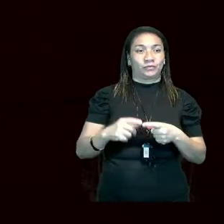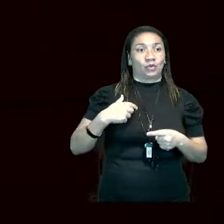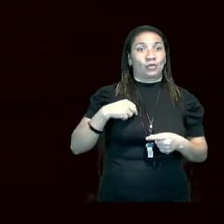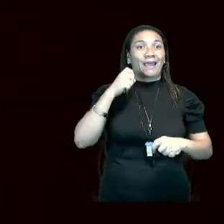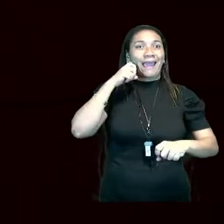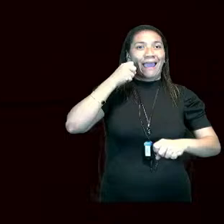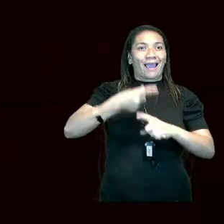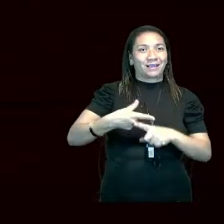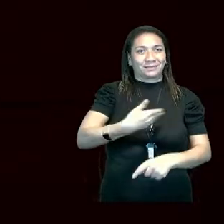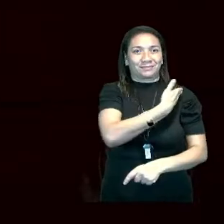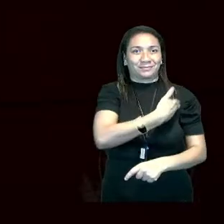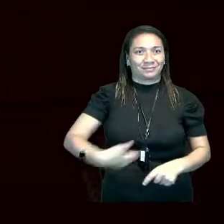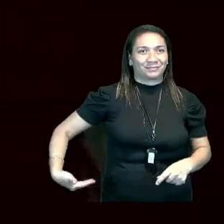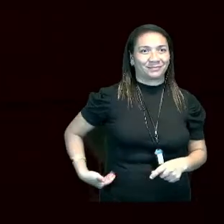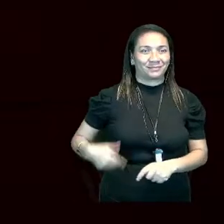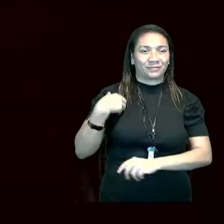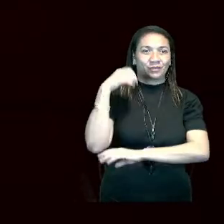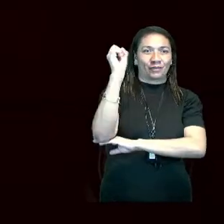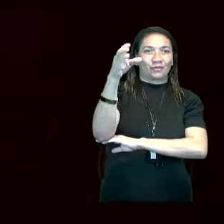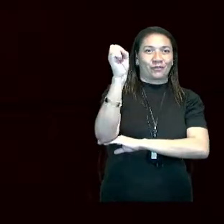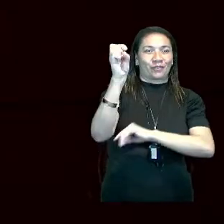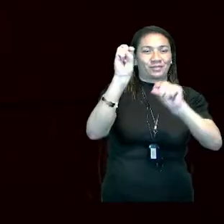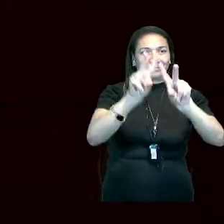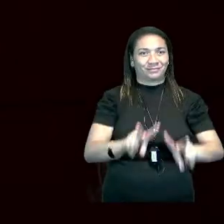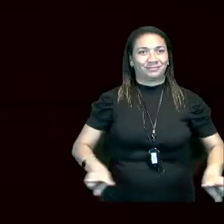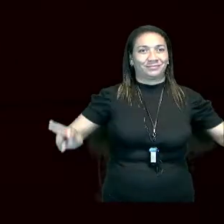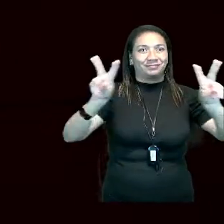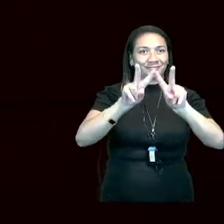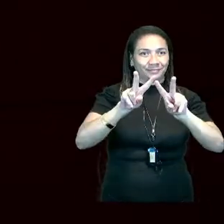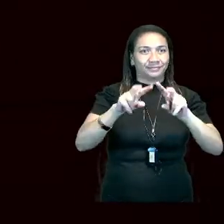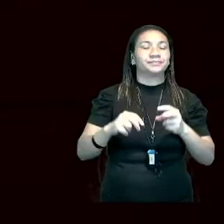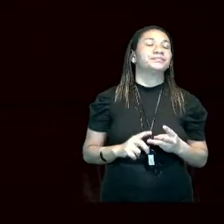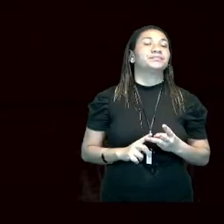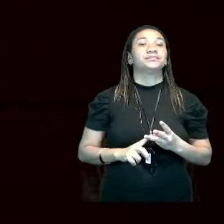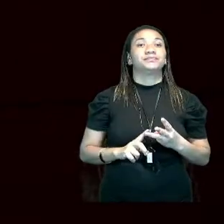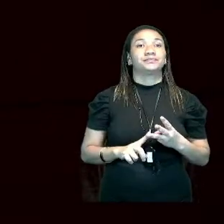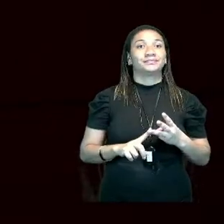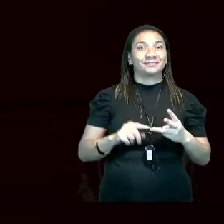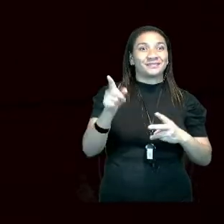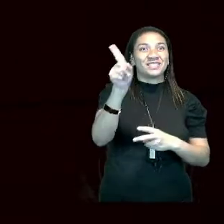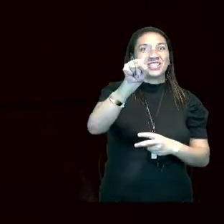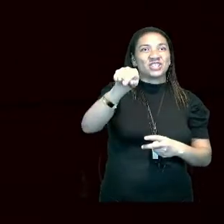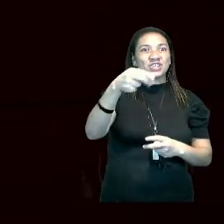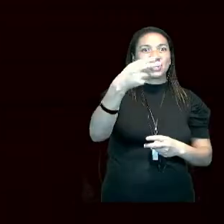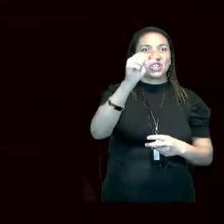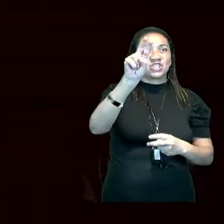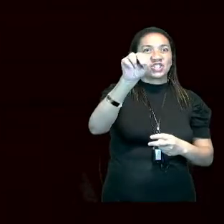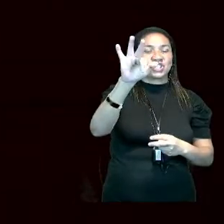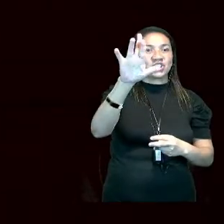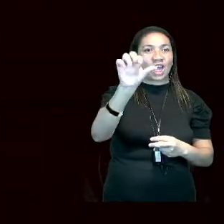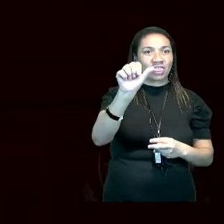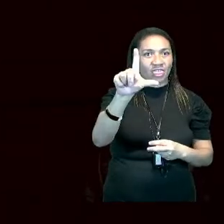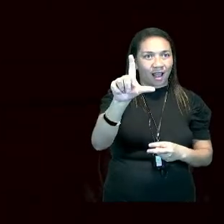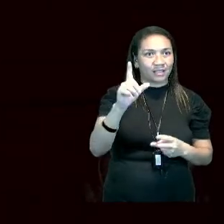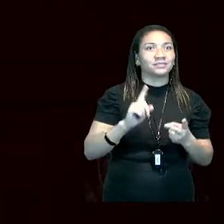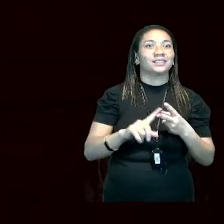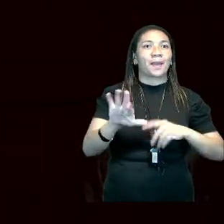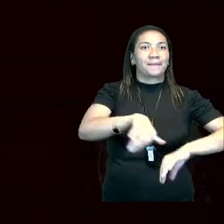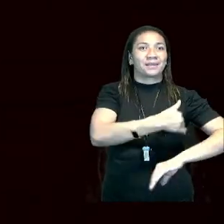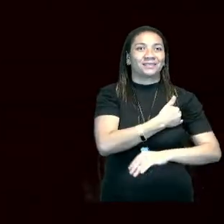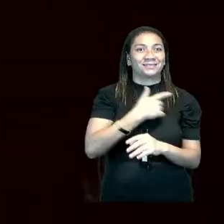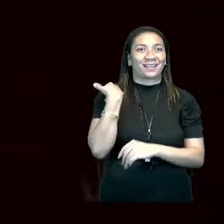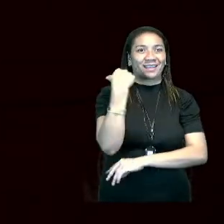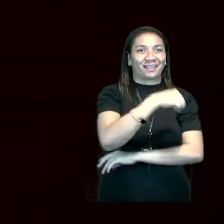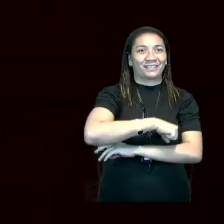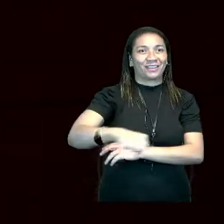Summer, former president of the Permanent Forum of the UN. We also talked to Chantal Champuguavita,